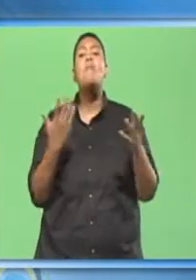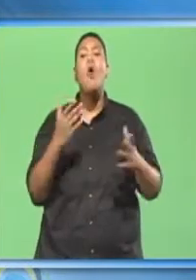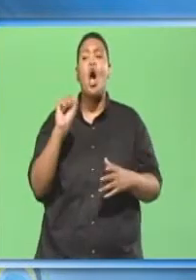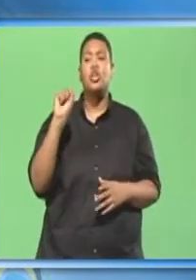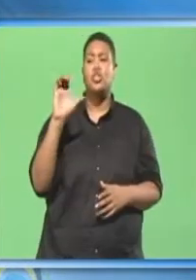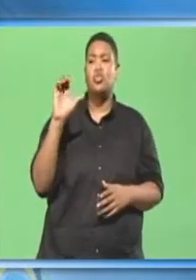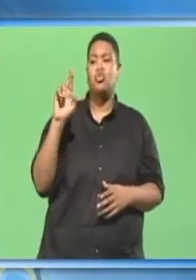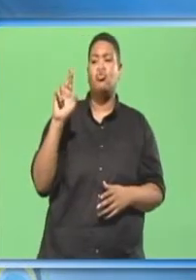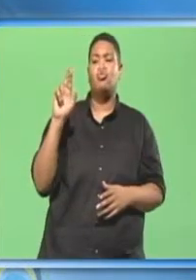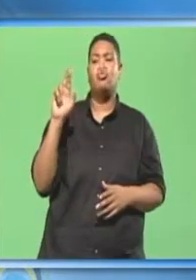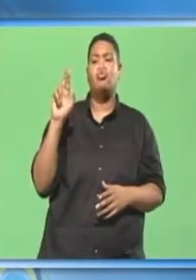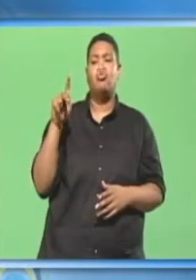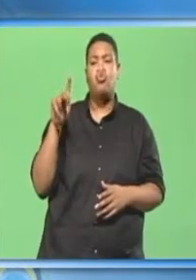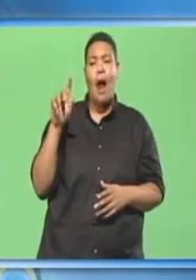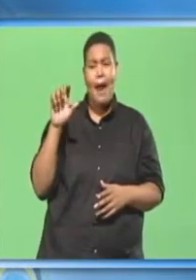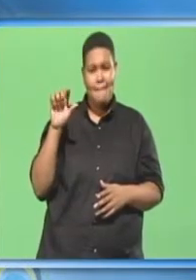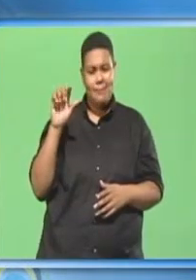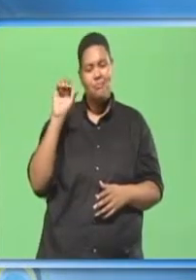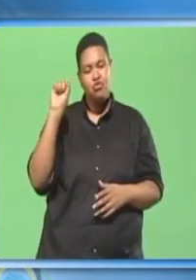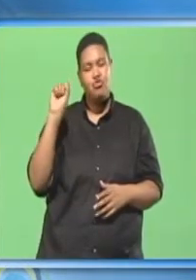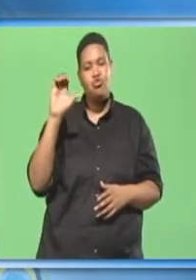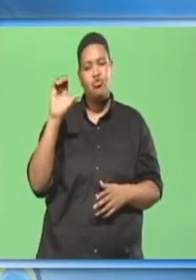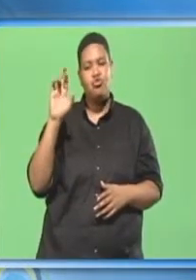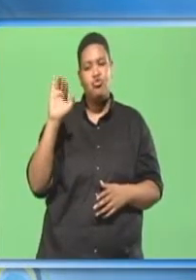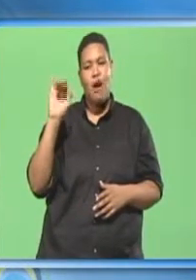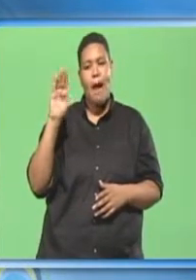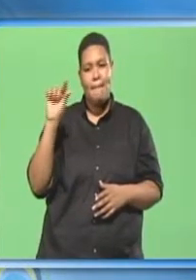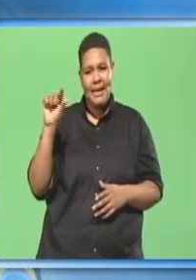scribing and firmer gouges.